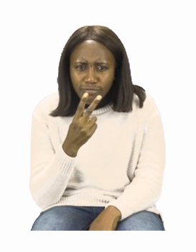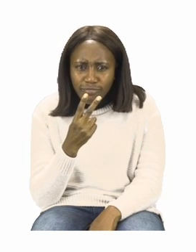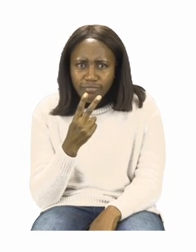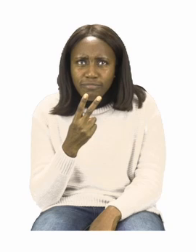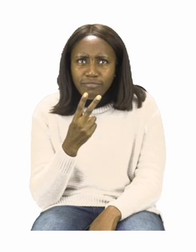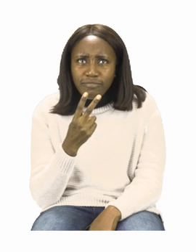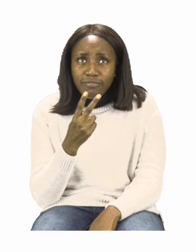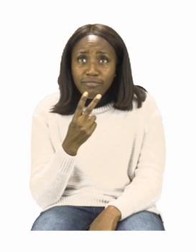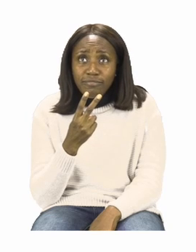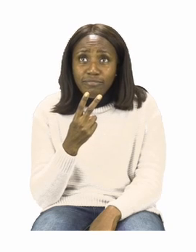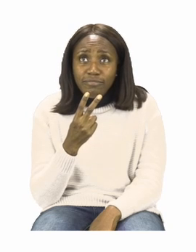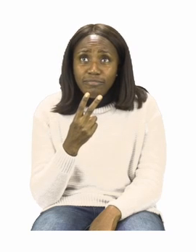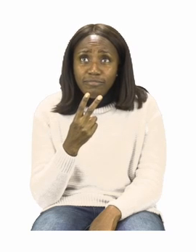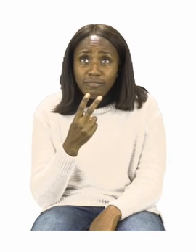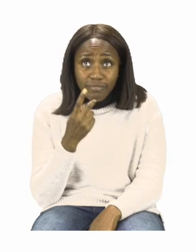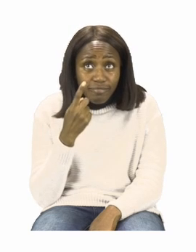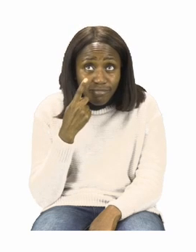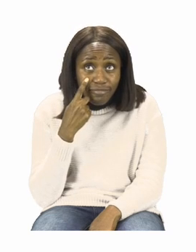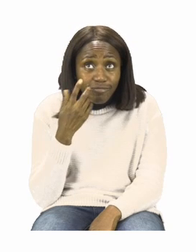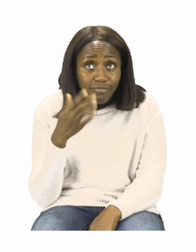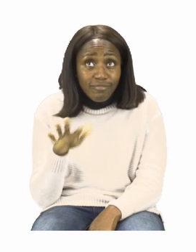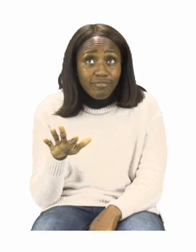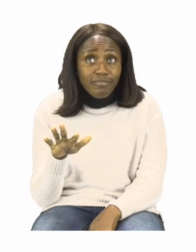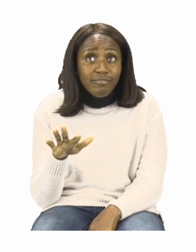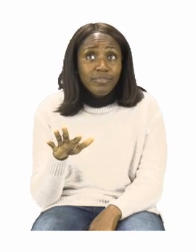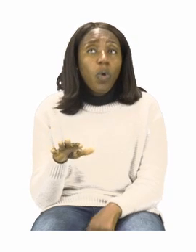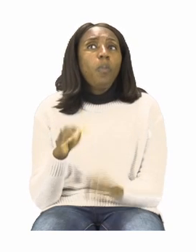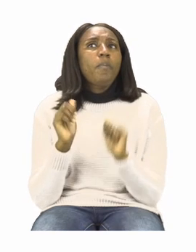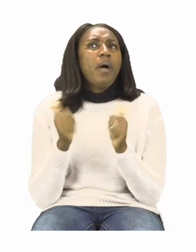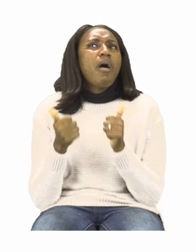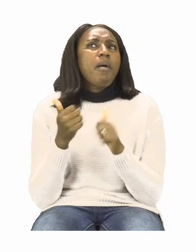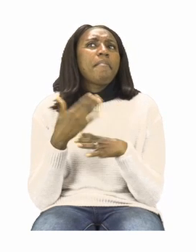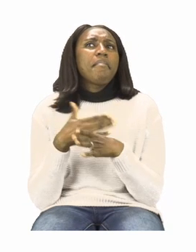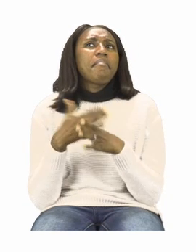Have you looked at the words? Good job.